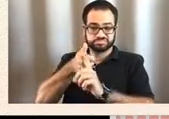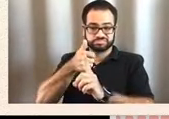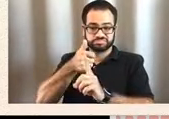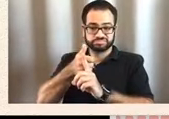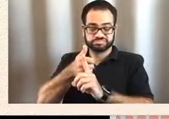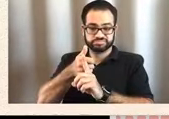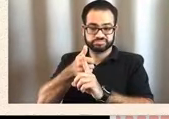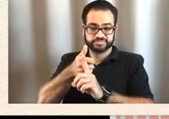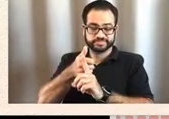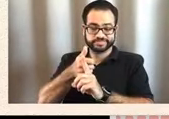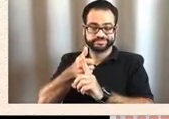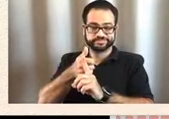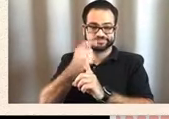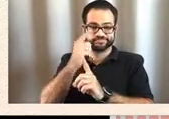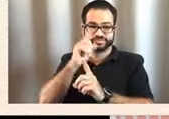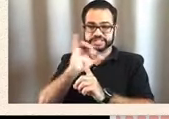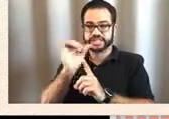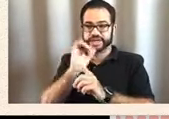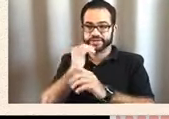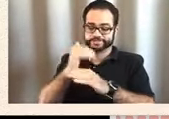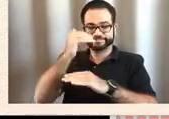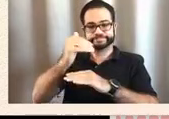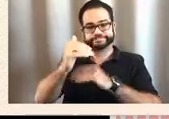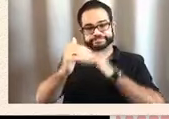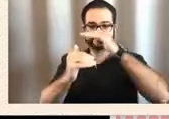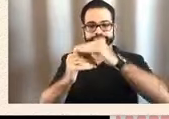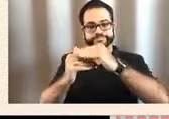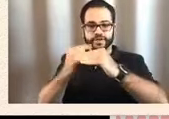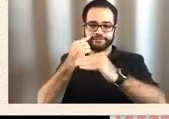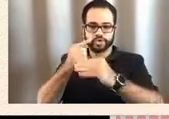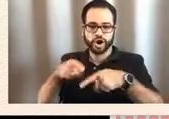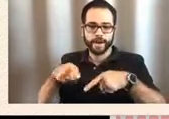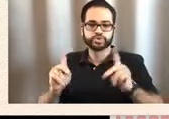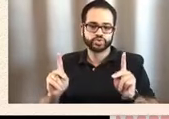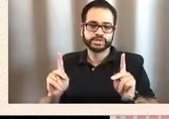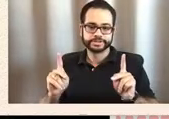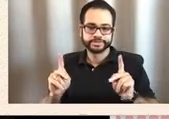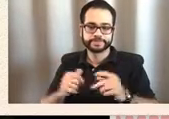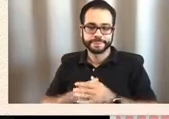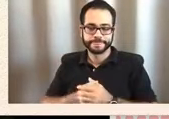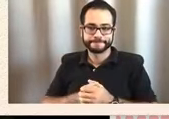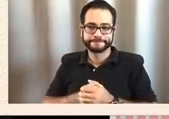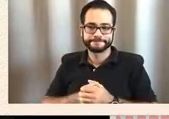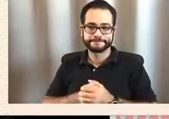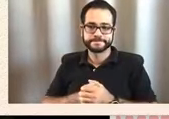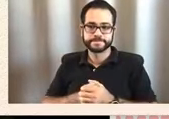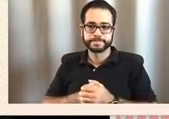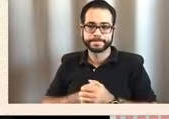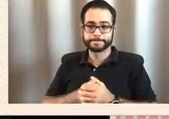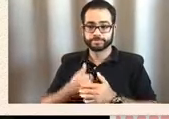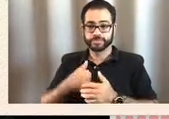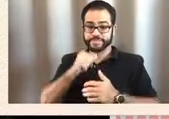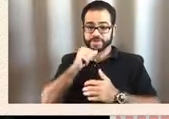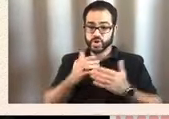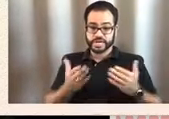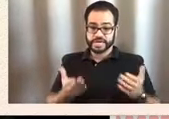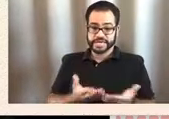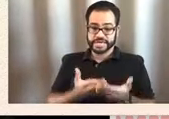as stepping stones for opportunities. I wouldn't be here where I am today without the